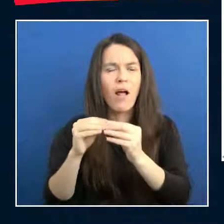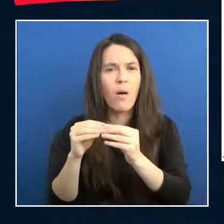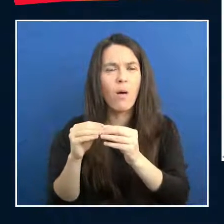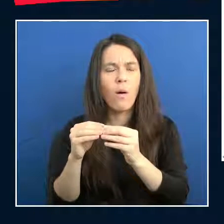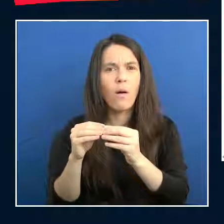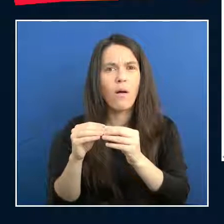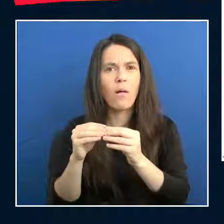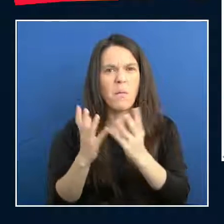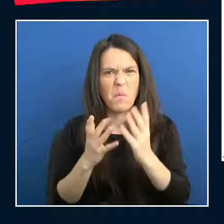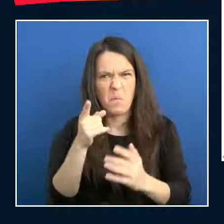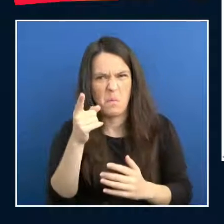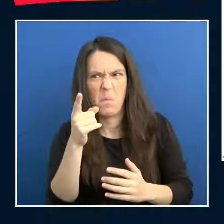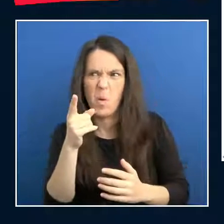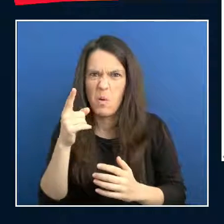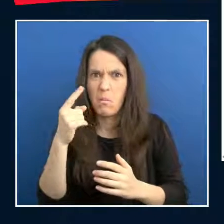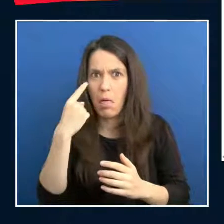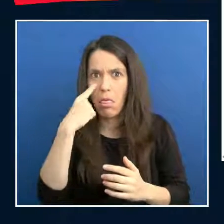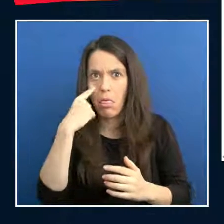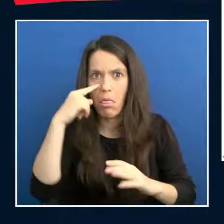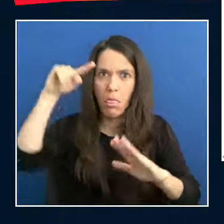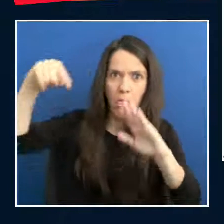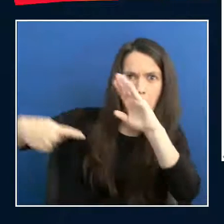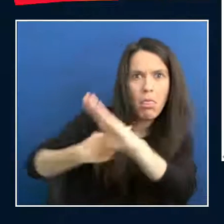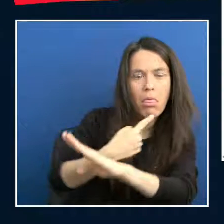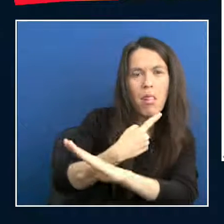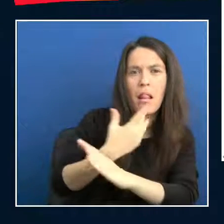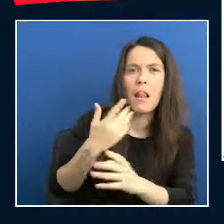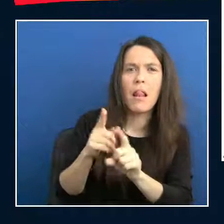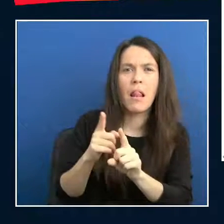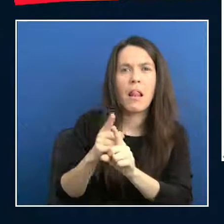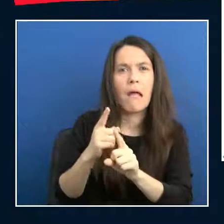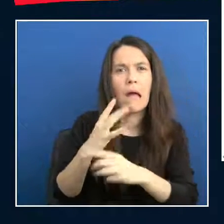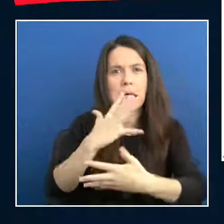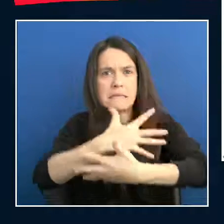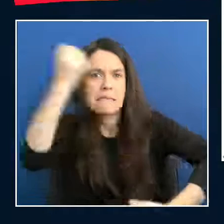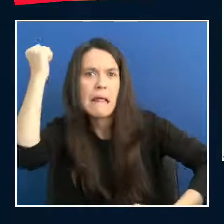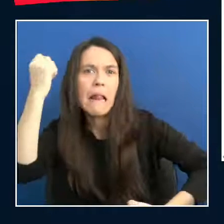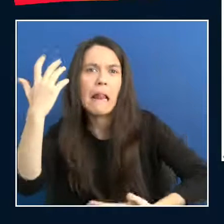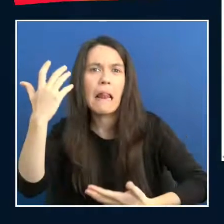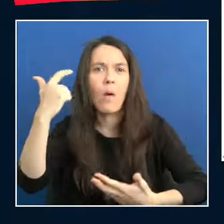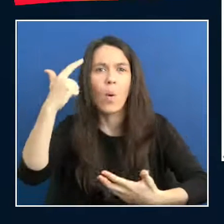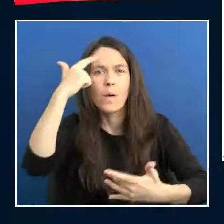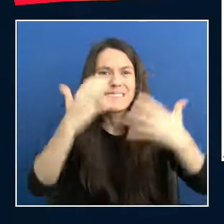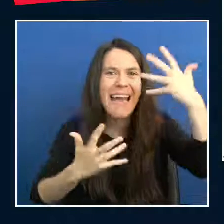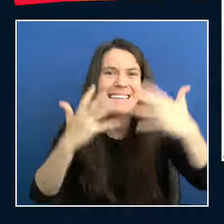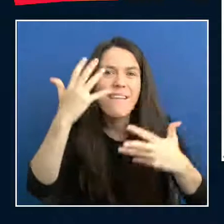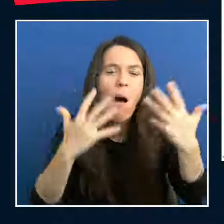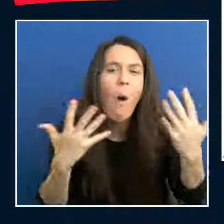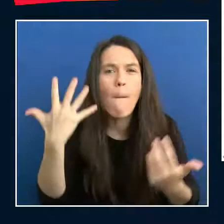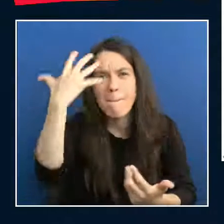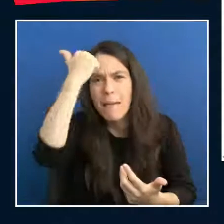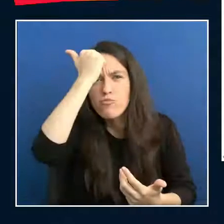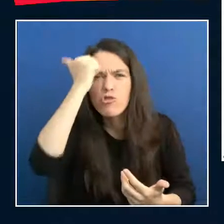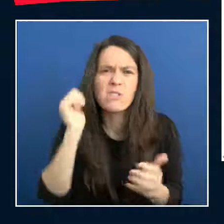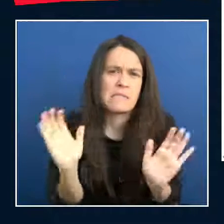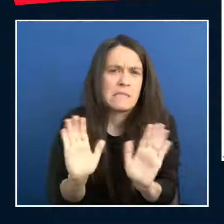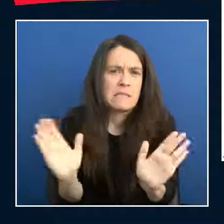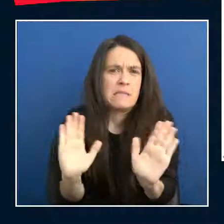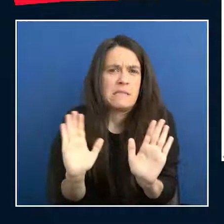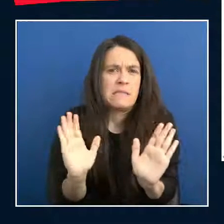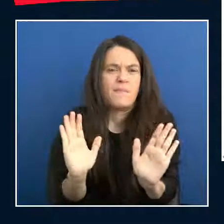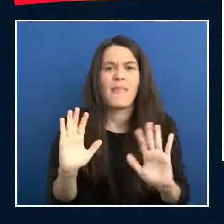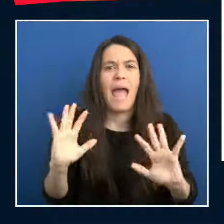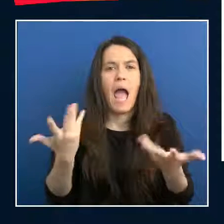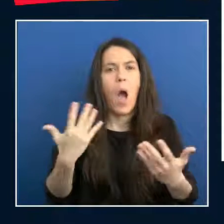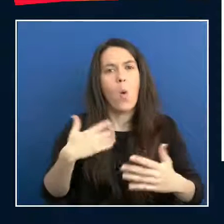folks doing? Will they steal, like, I don't know, data or memory from my container? So how can we make